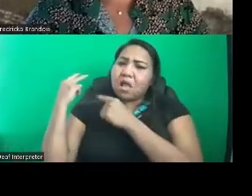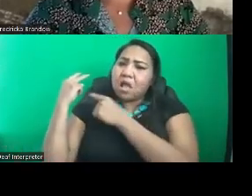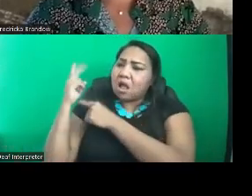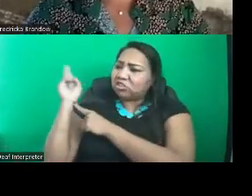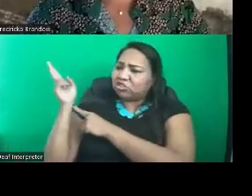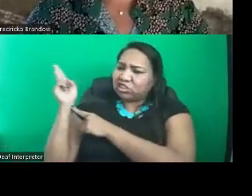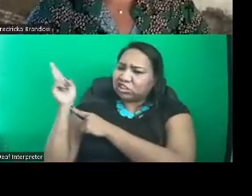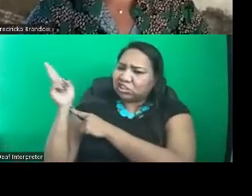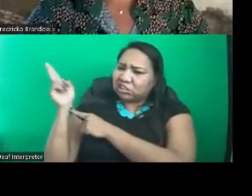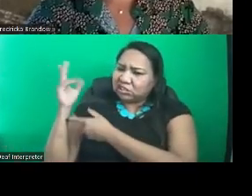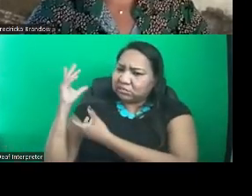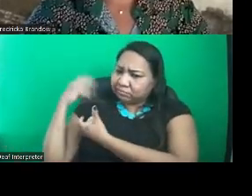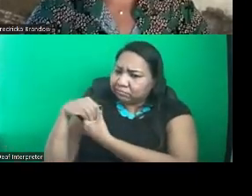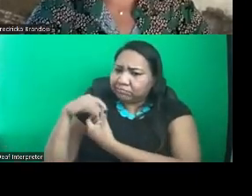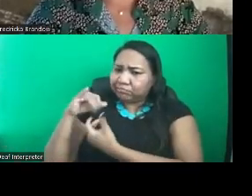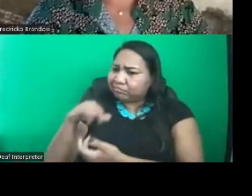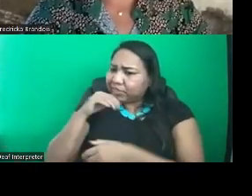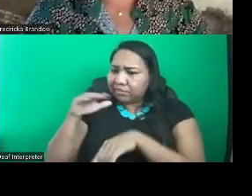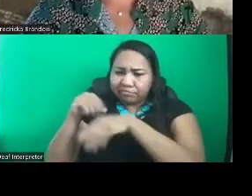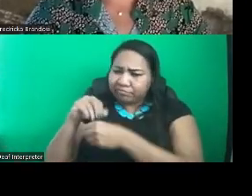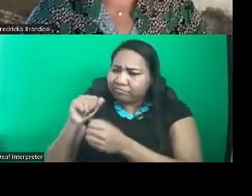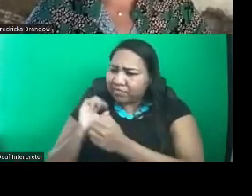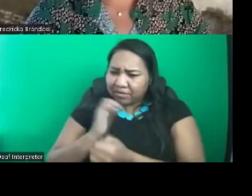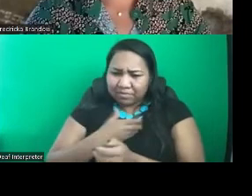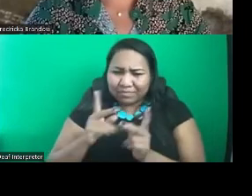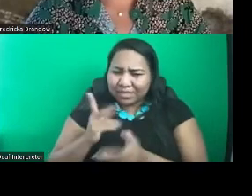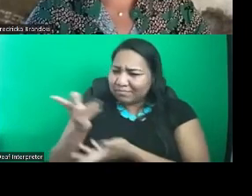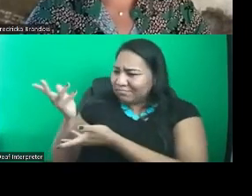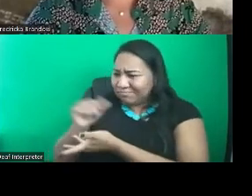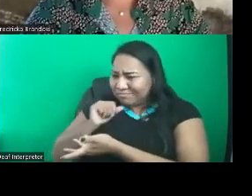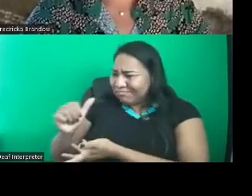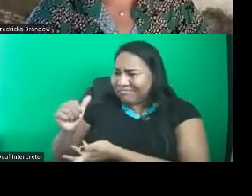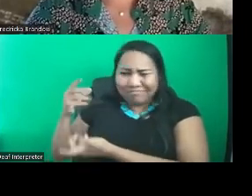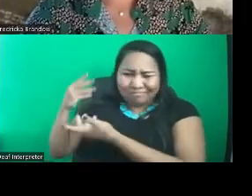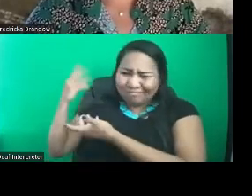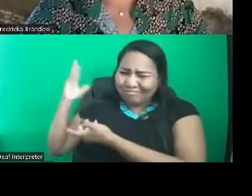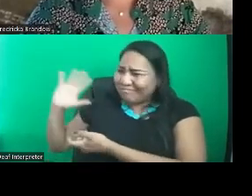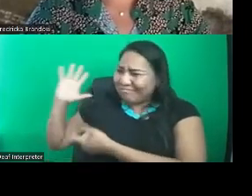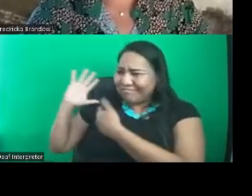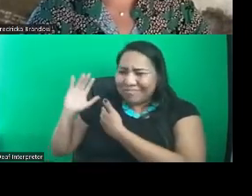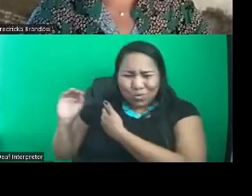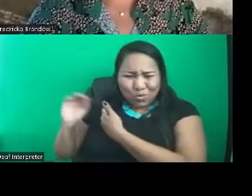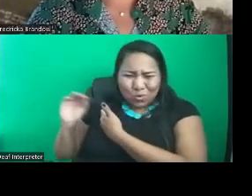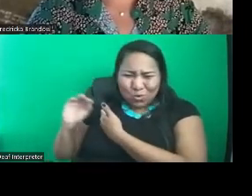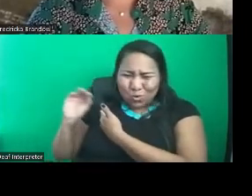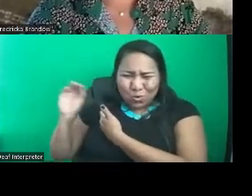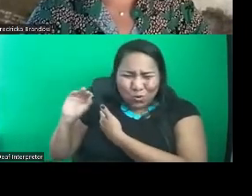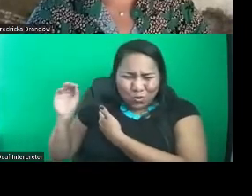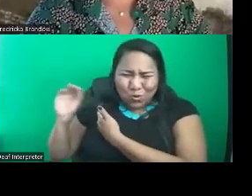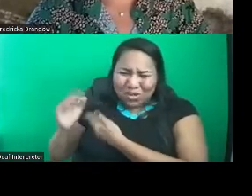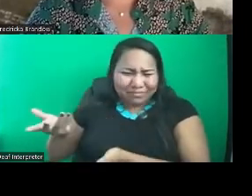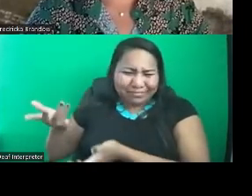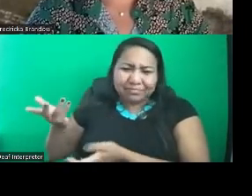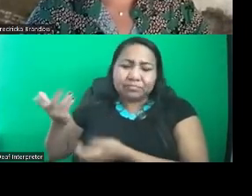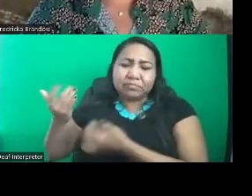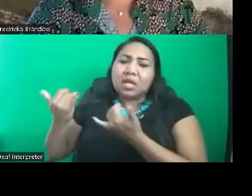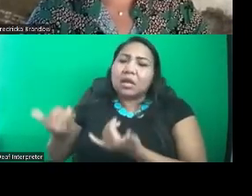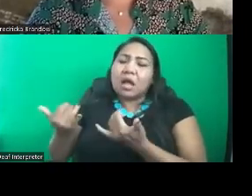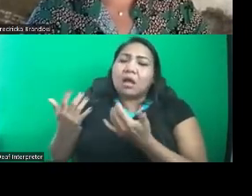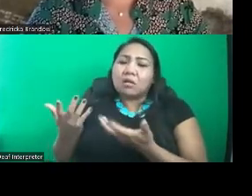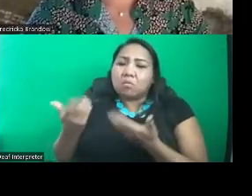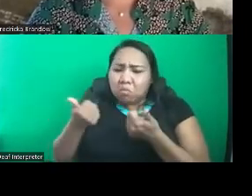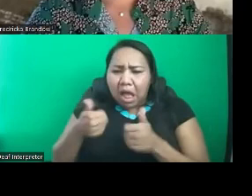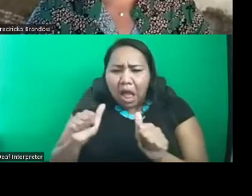people in educational settings, and rather the opposite was to assimilate us. And I think we all know that history.